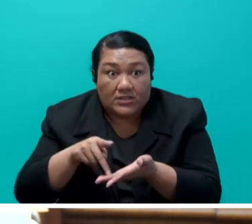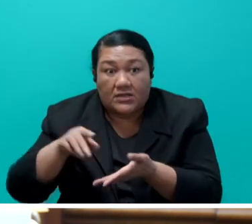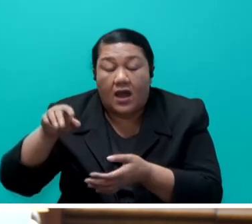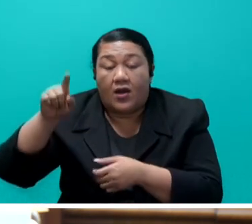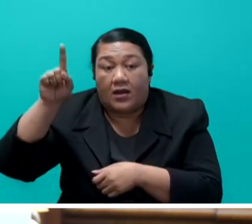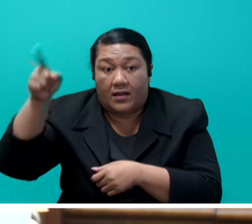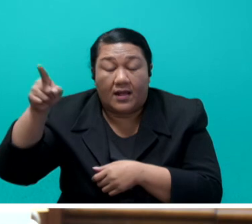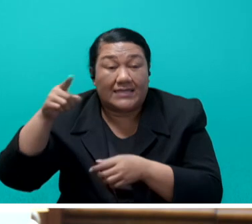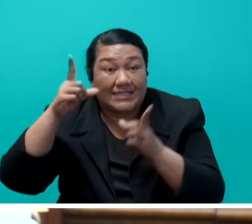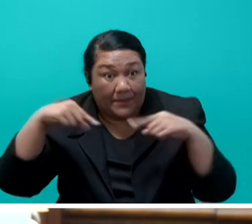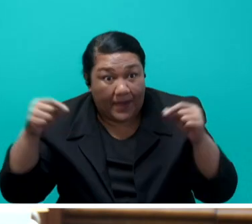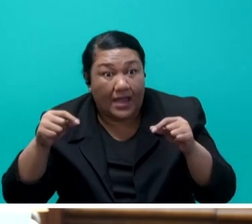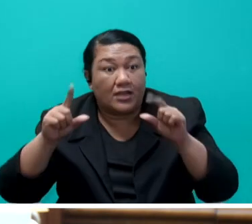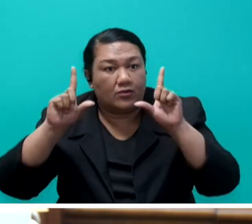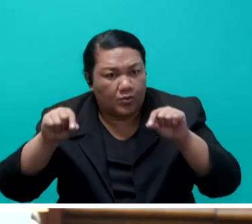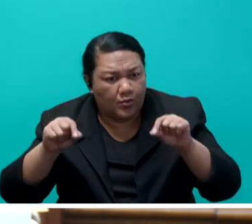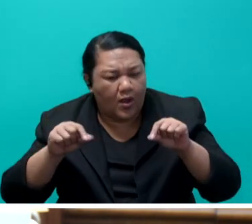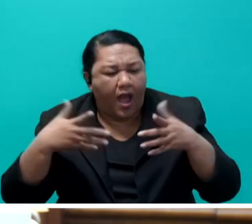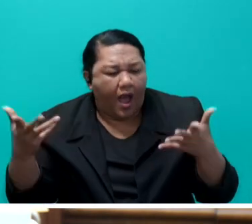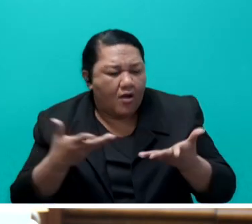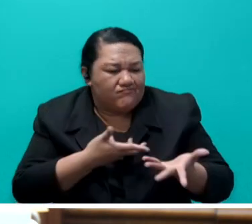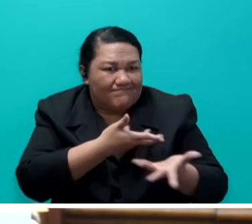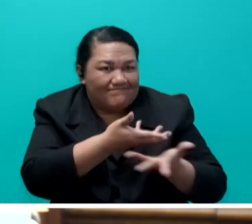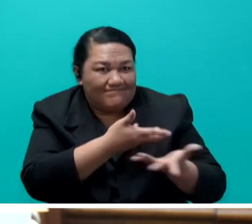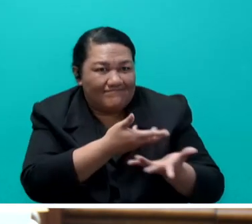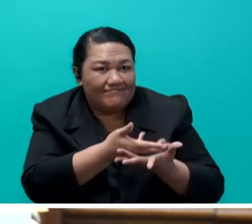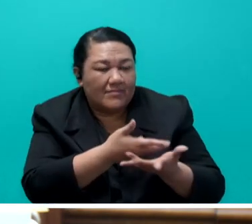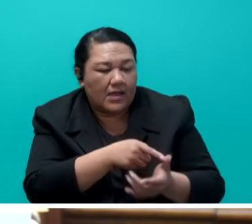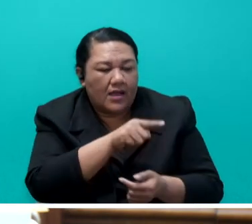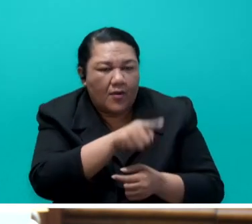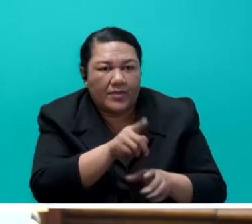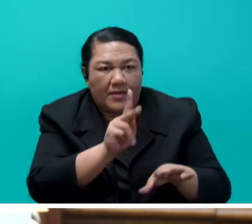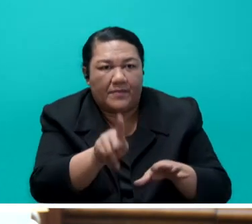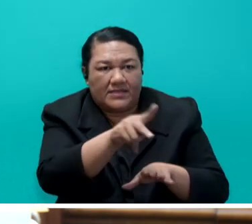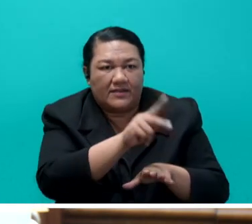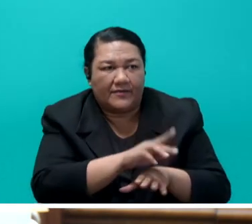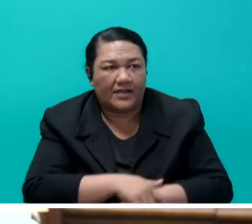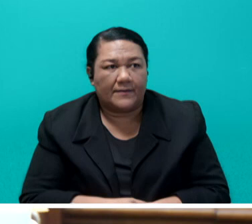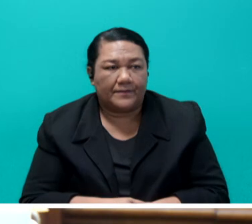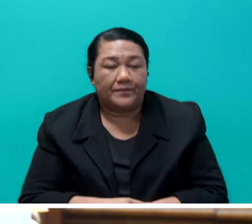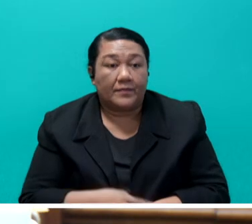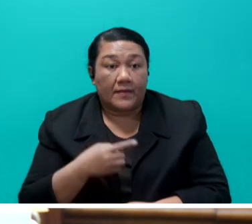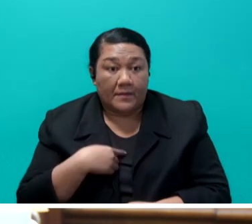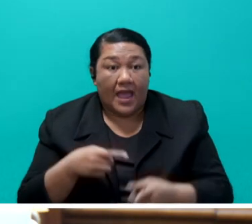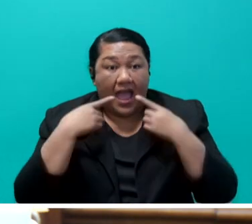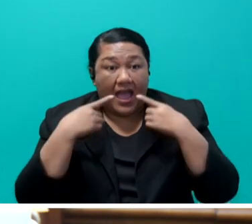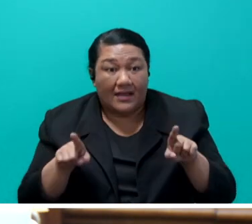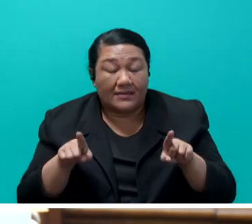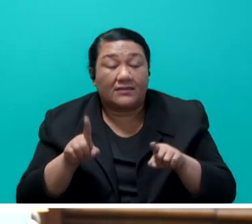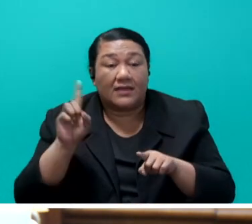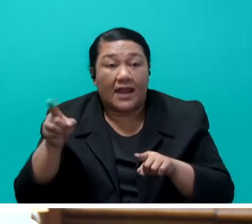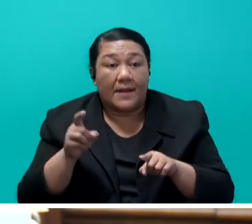discharge was started. Some weeks ago, Mr. Speaker, sir, I issued an initial public statement on the environment